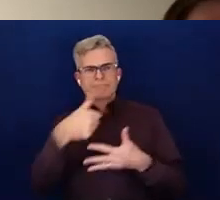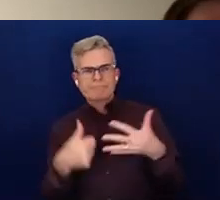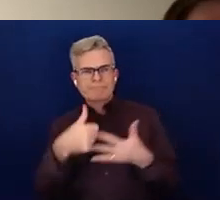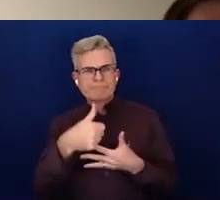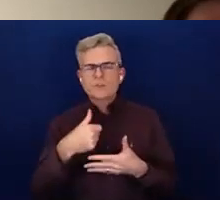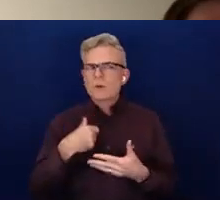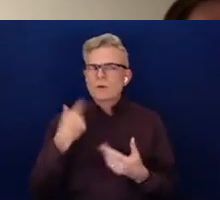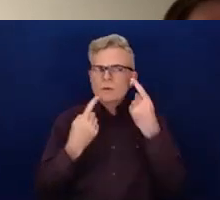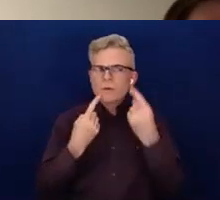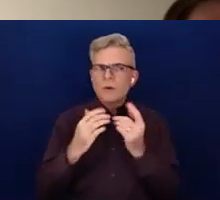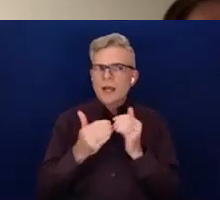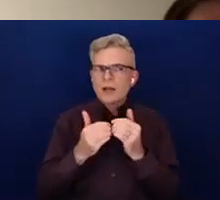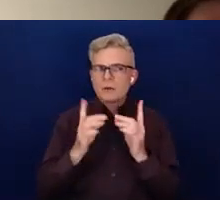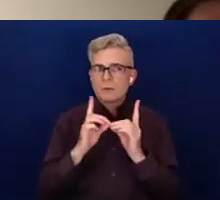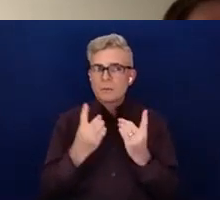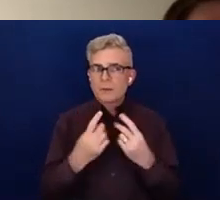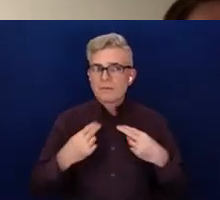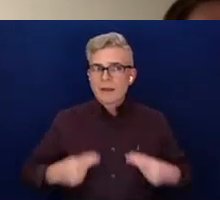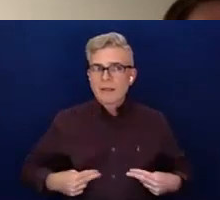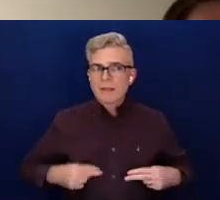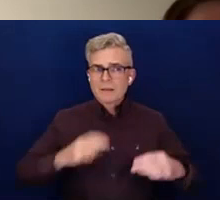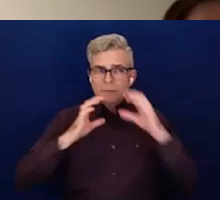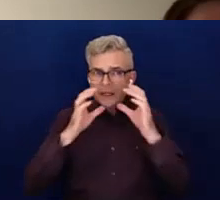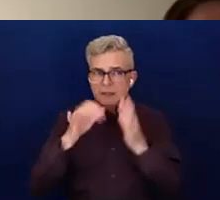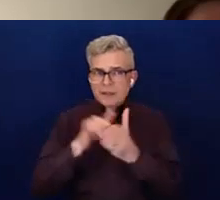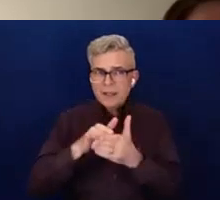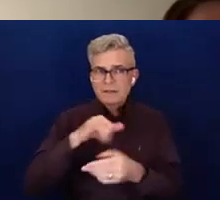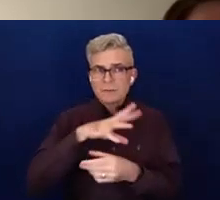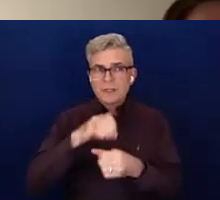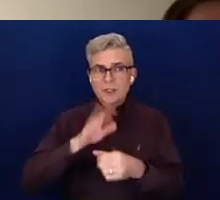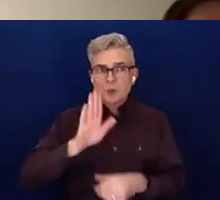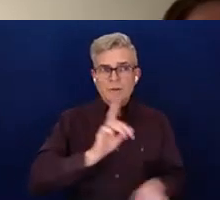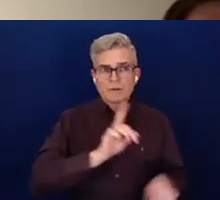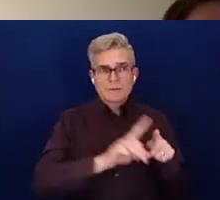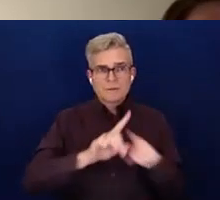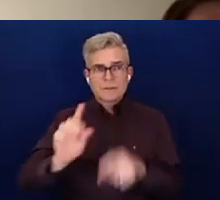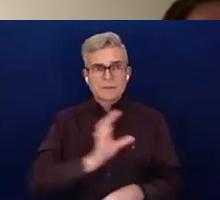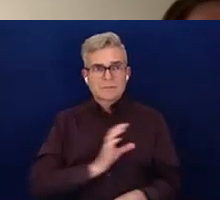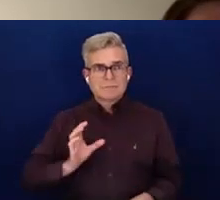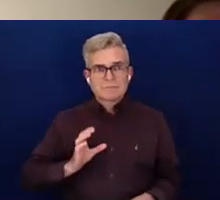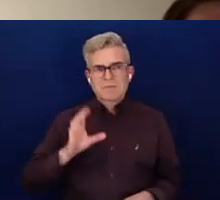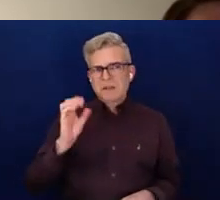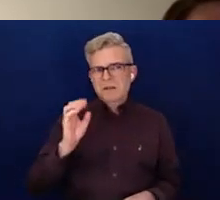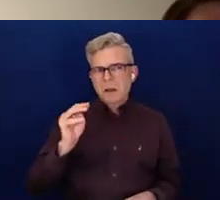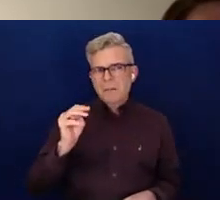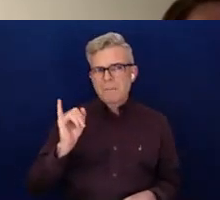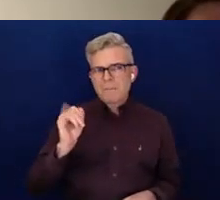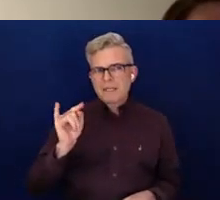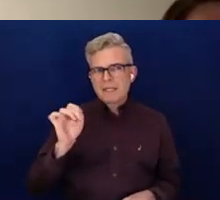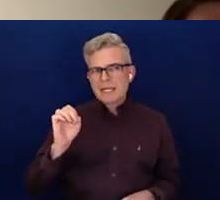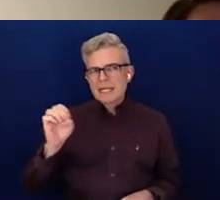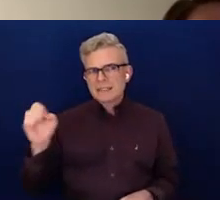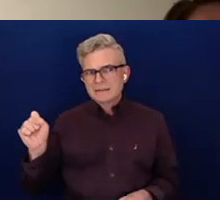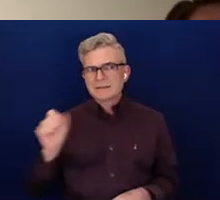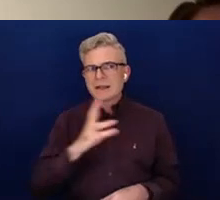communicating that within its committees and also to the different counties in terms of how they view their